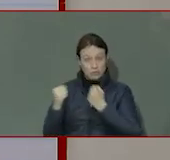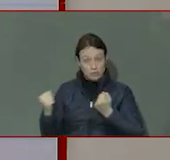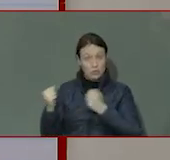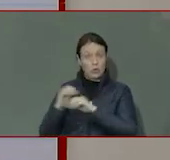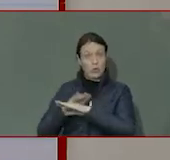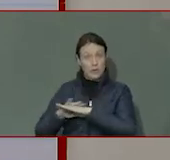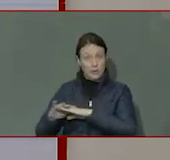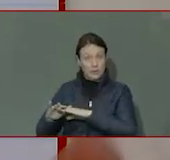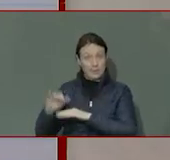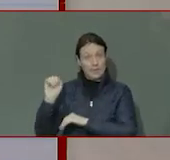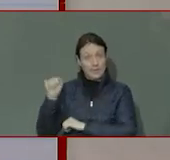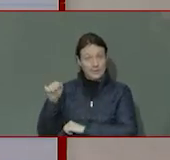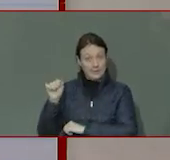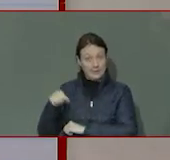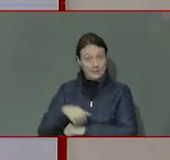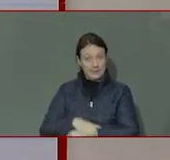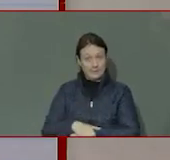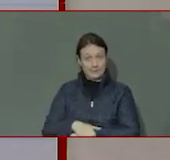ne?